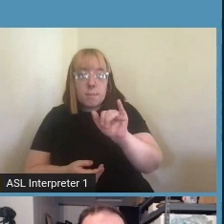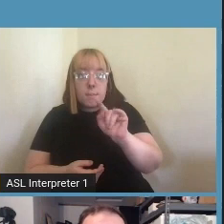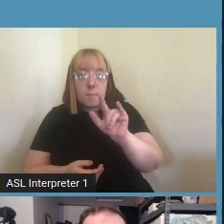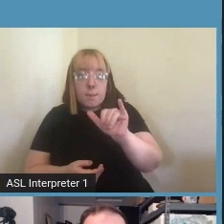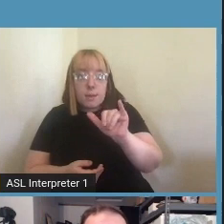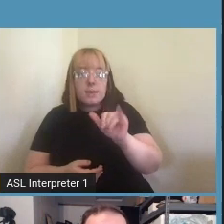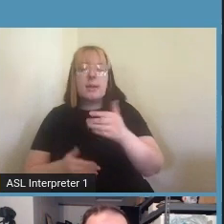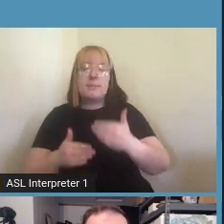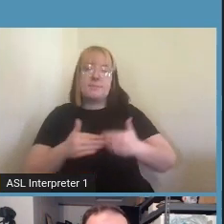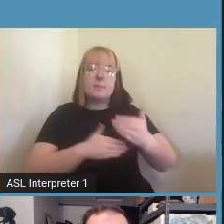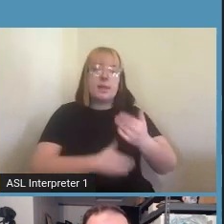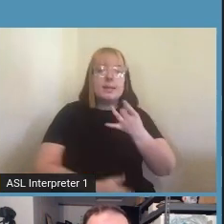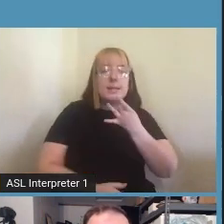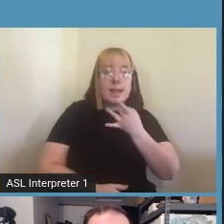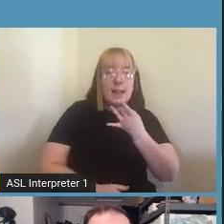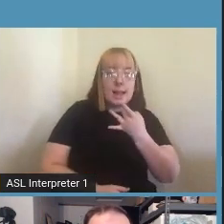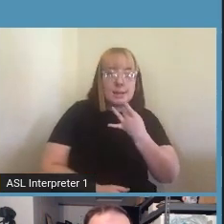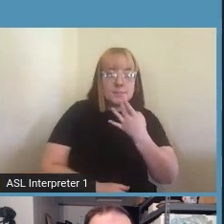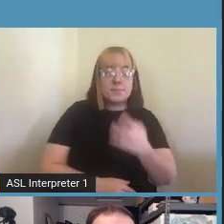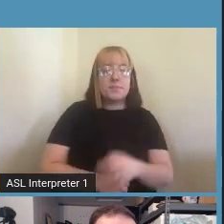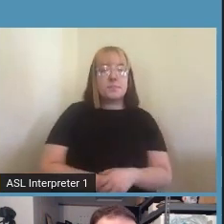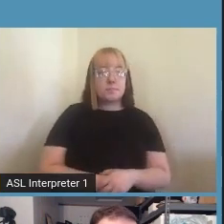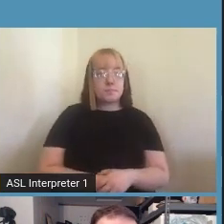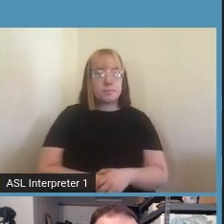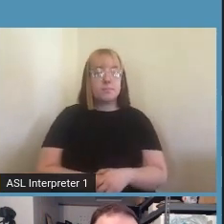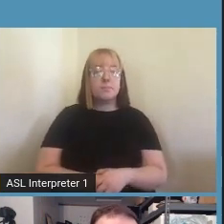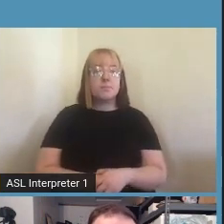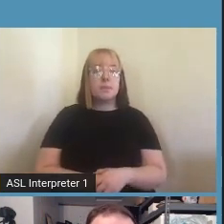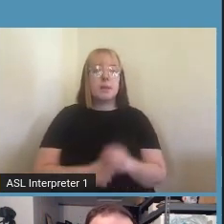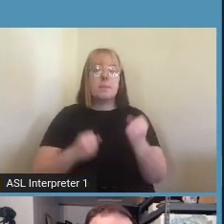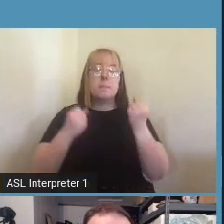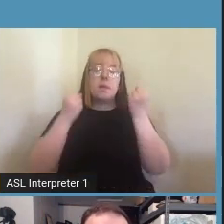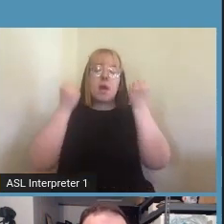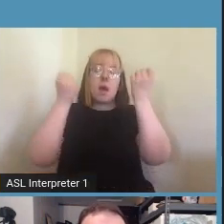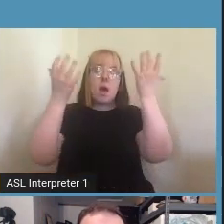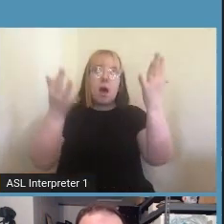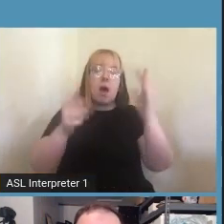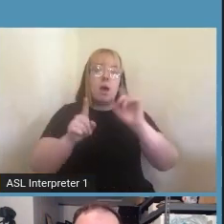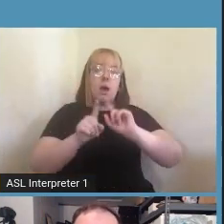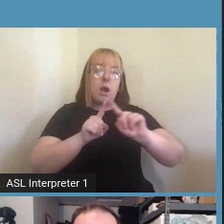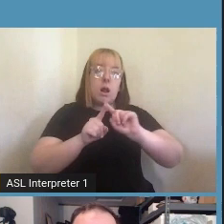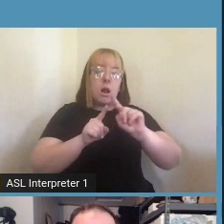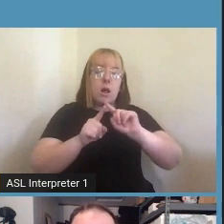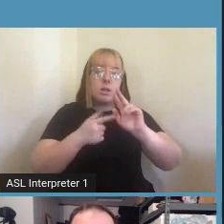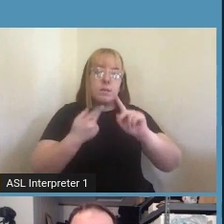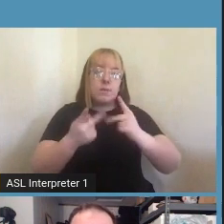is lights. There's a bunch of different types of lights that you can get.